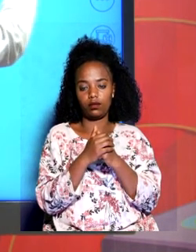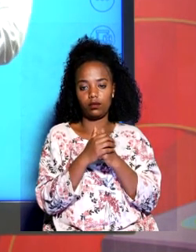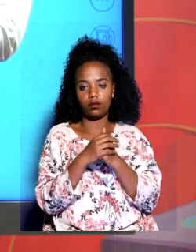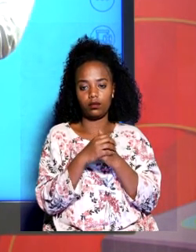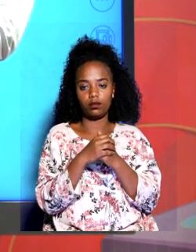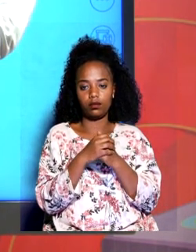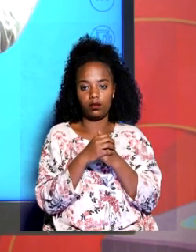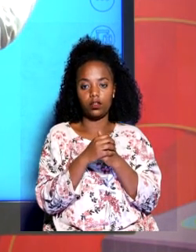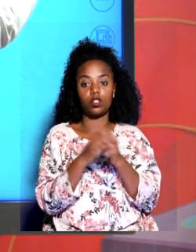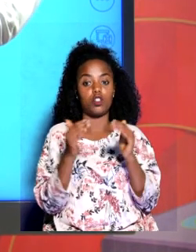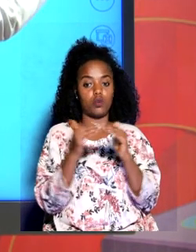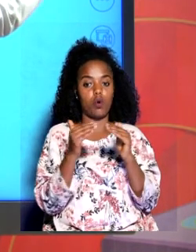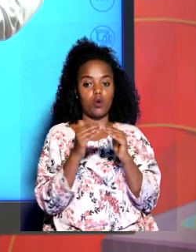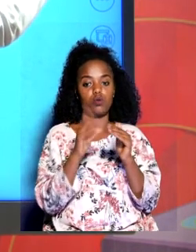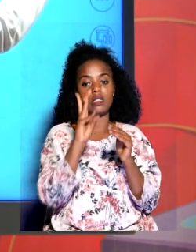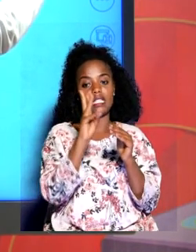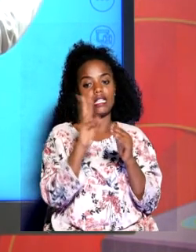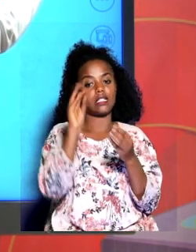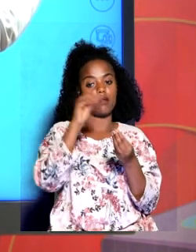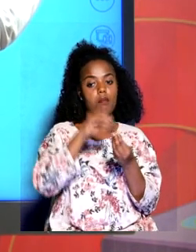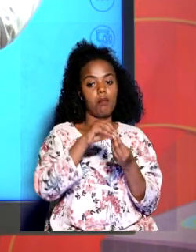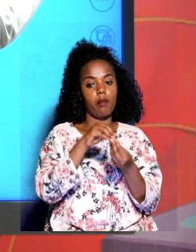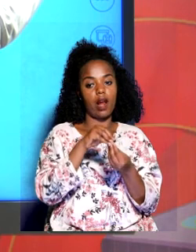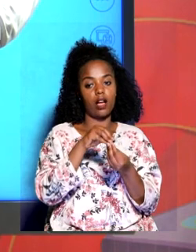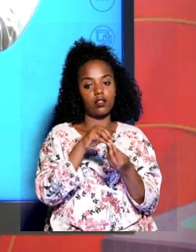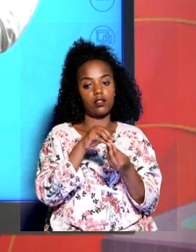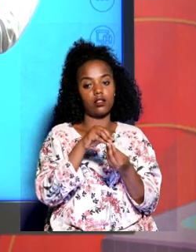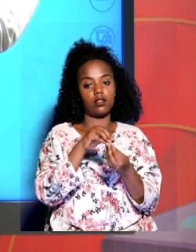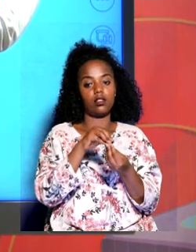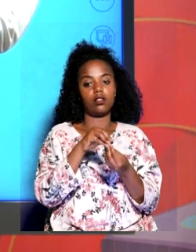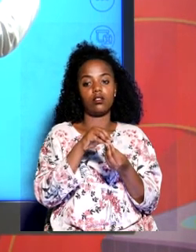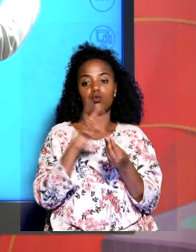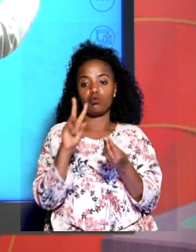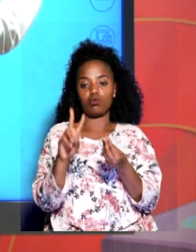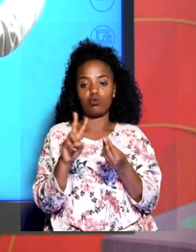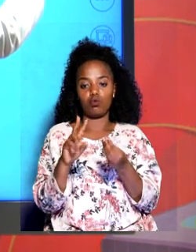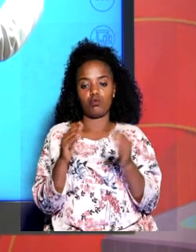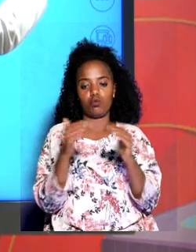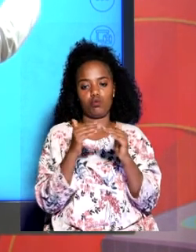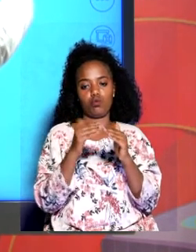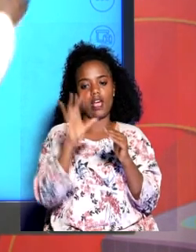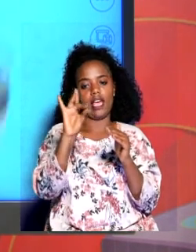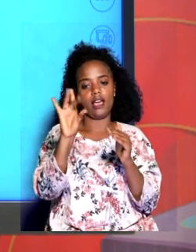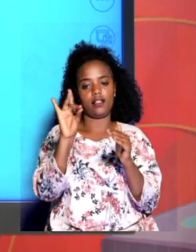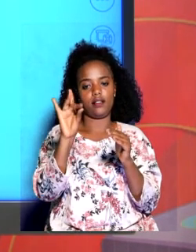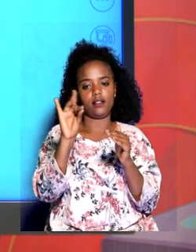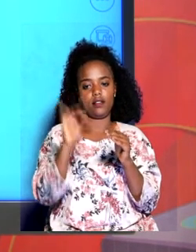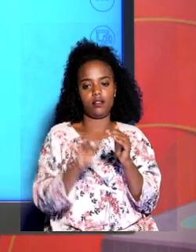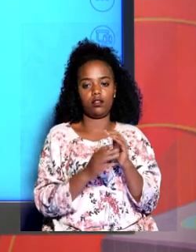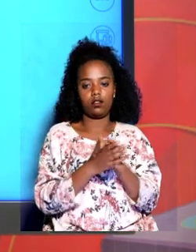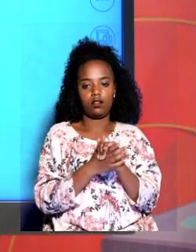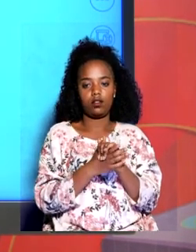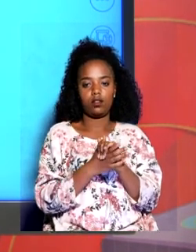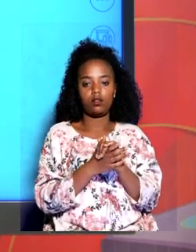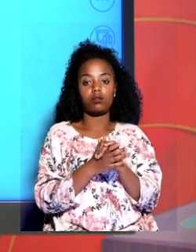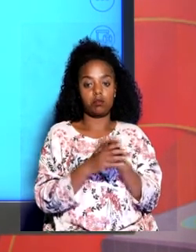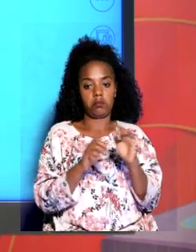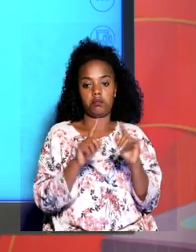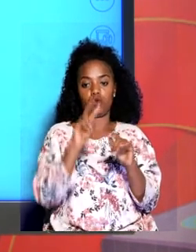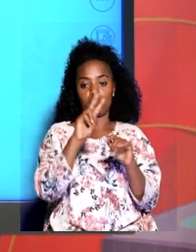2 times 1, which is equal to 6 plus 2, it is 8 for corner